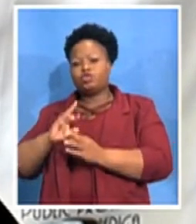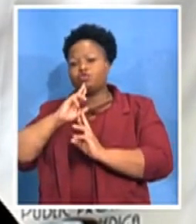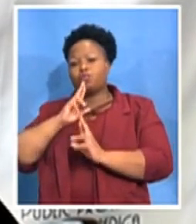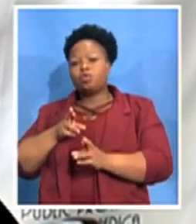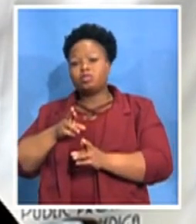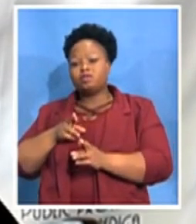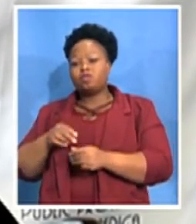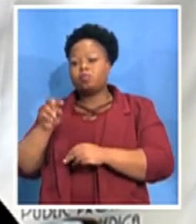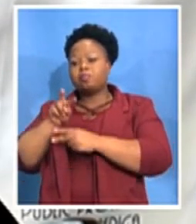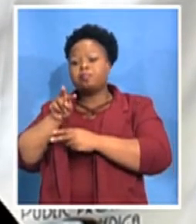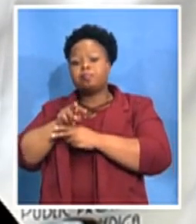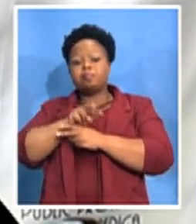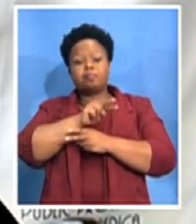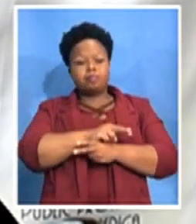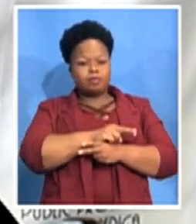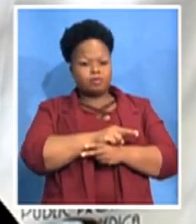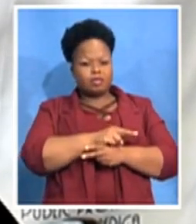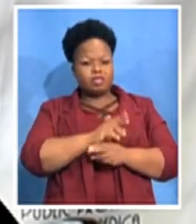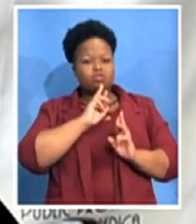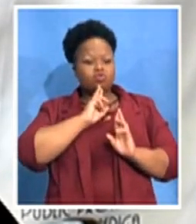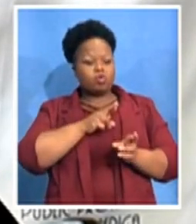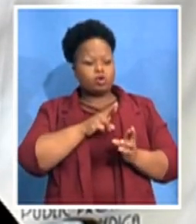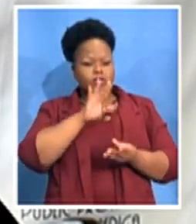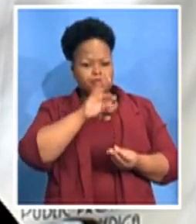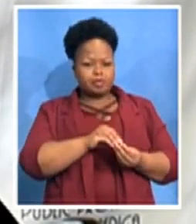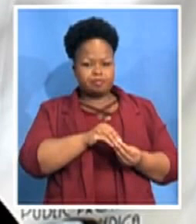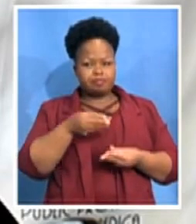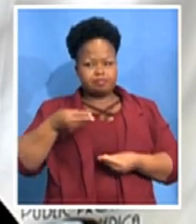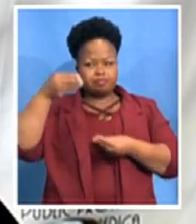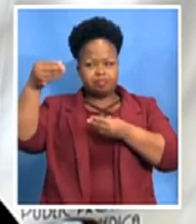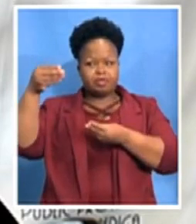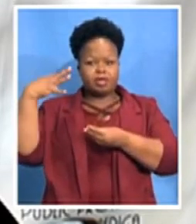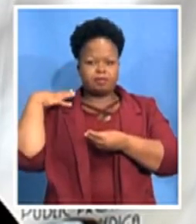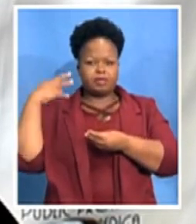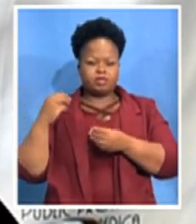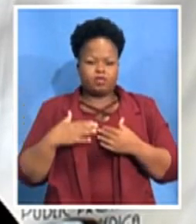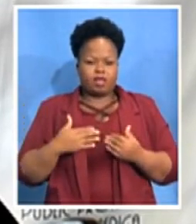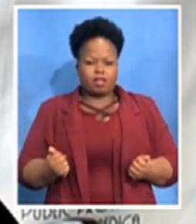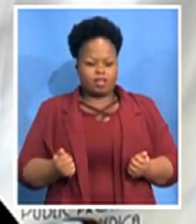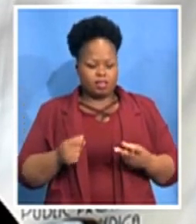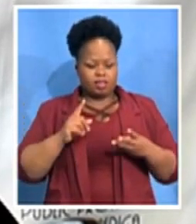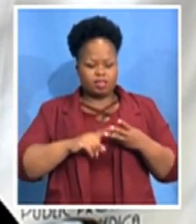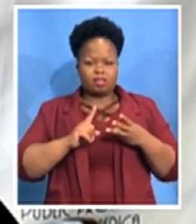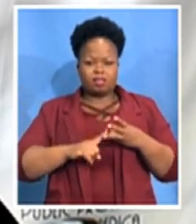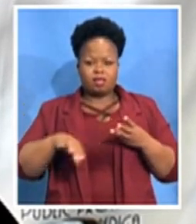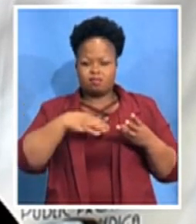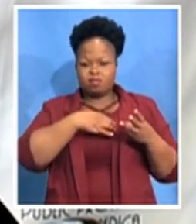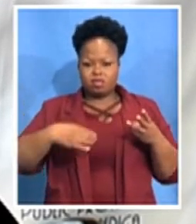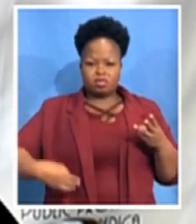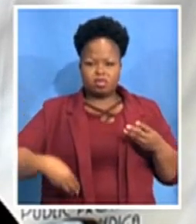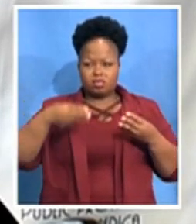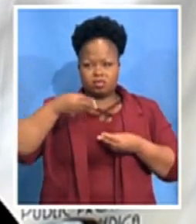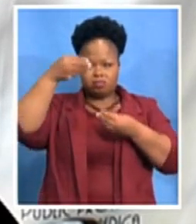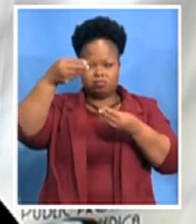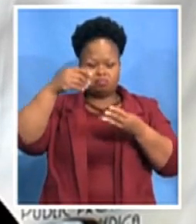submitted to the Minister of Health, the Presidency, the Minister of Finance, the